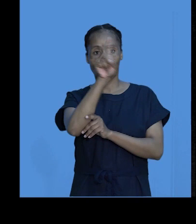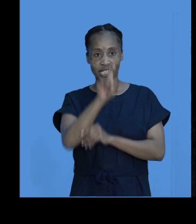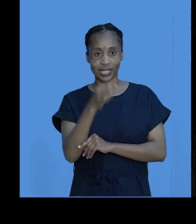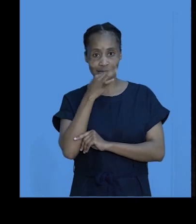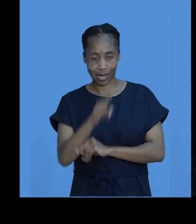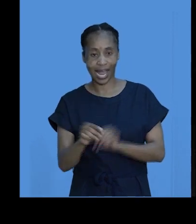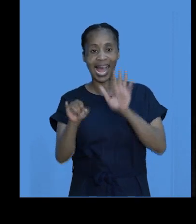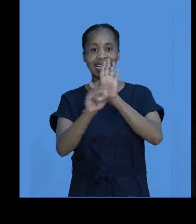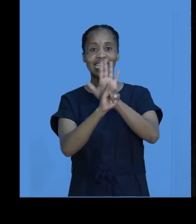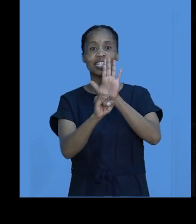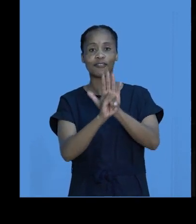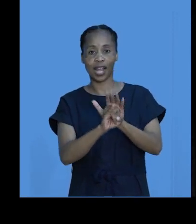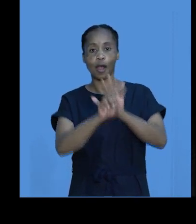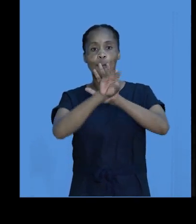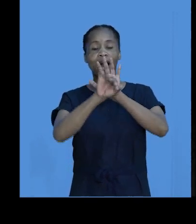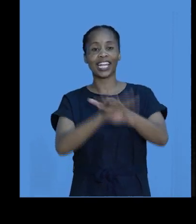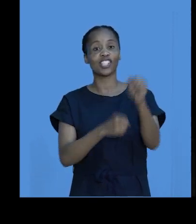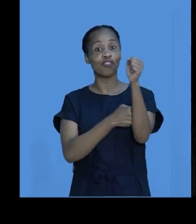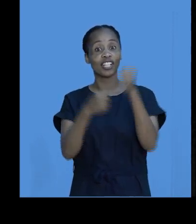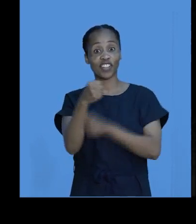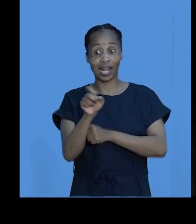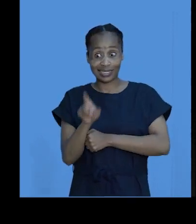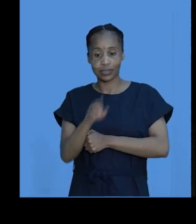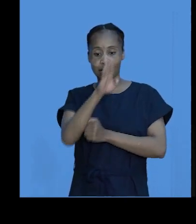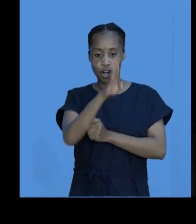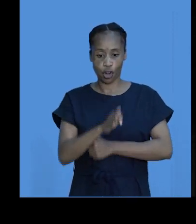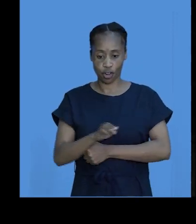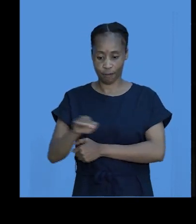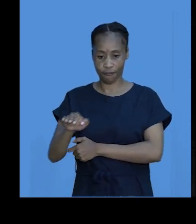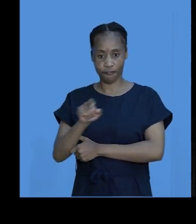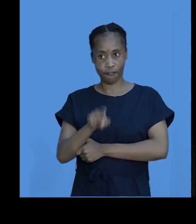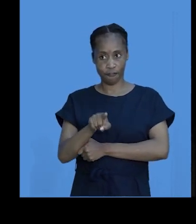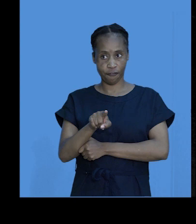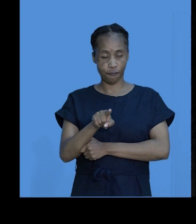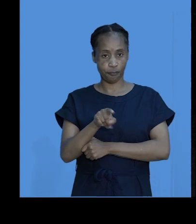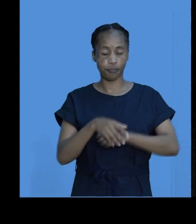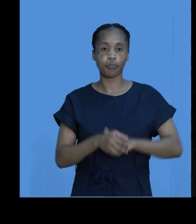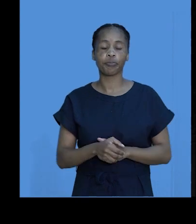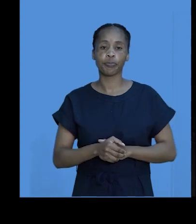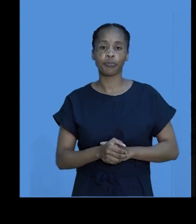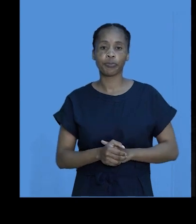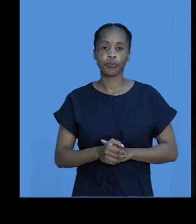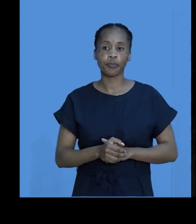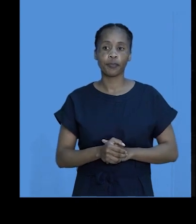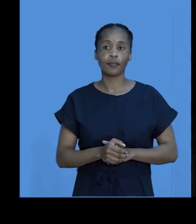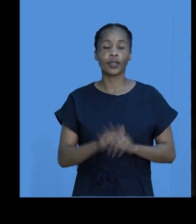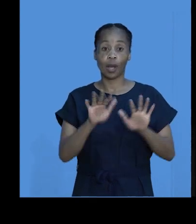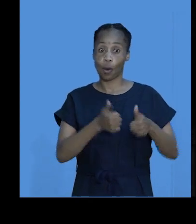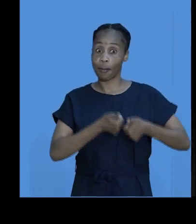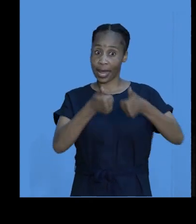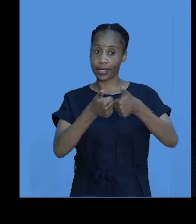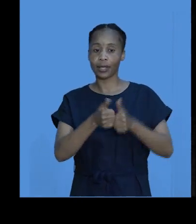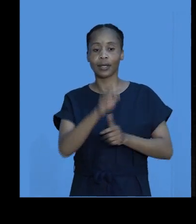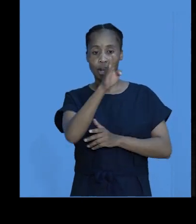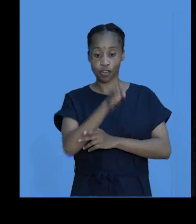market structure in the graph. Identify the market structure depicted in the graph there. Let's go back